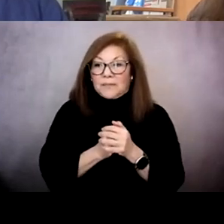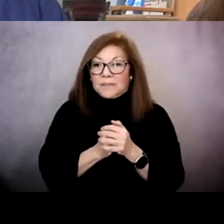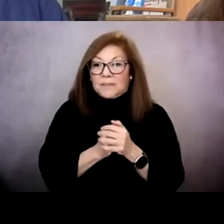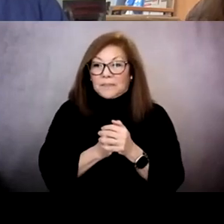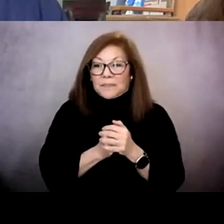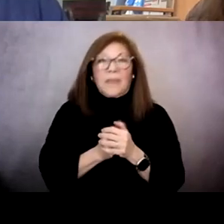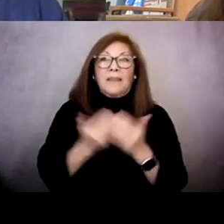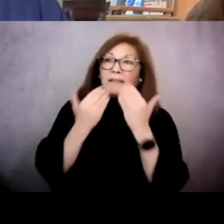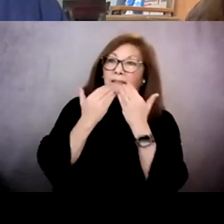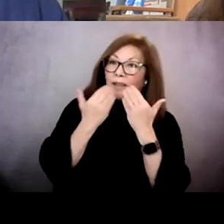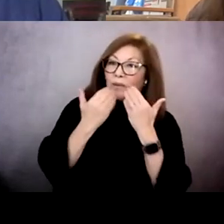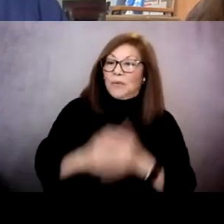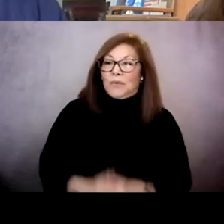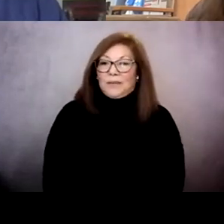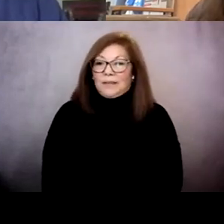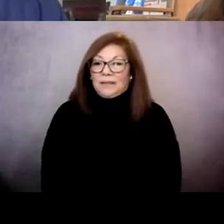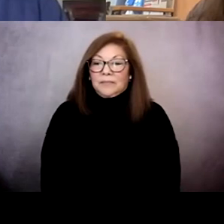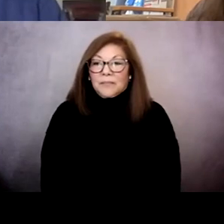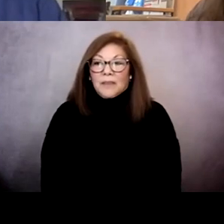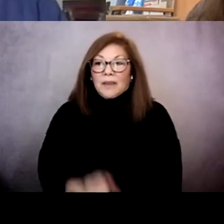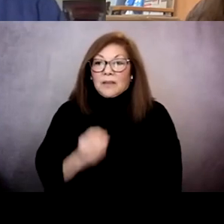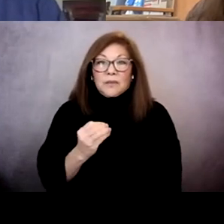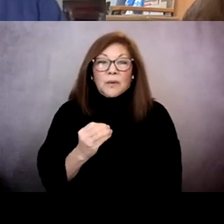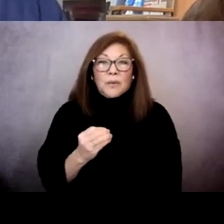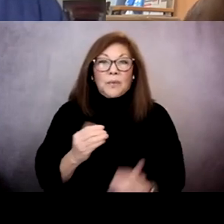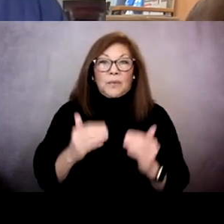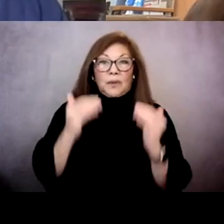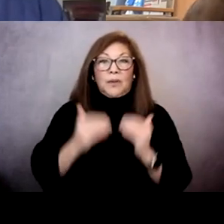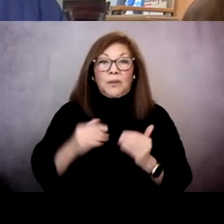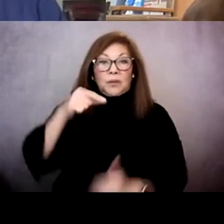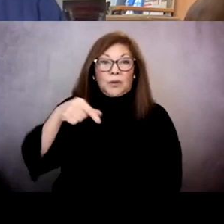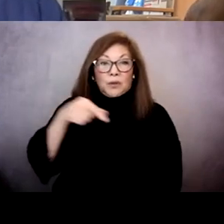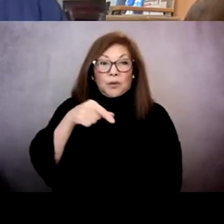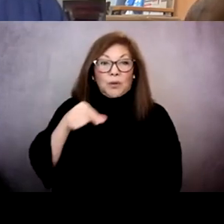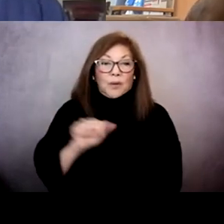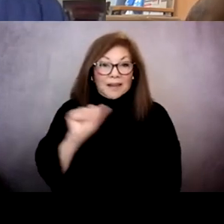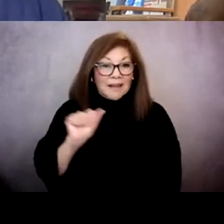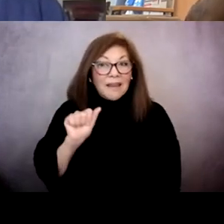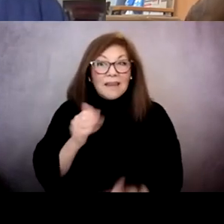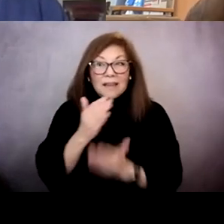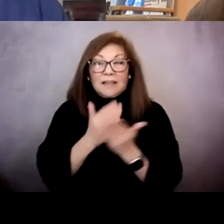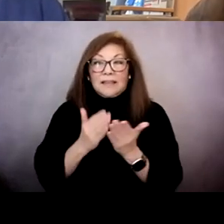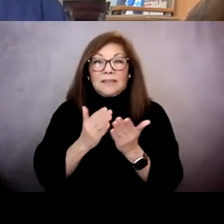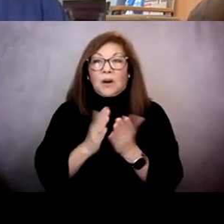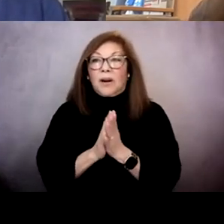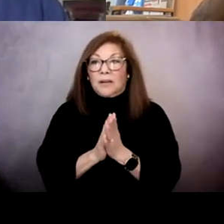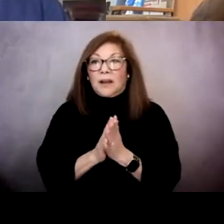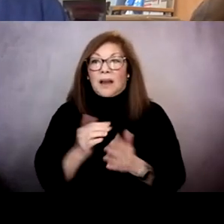Yeah, thank you. So we're going to move into the Q&A session, but I do have